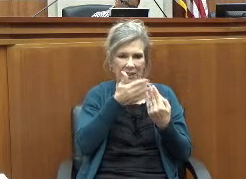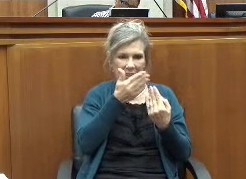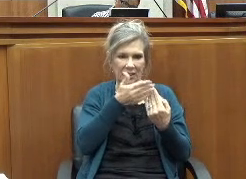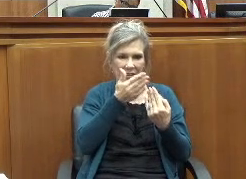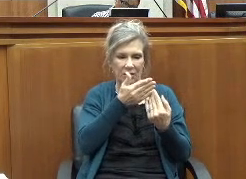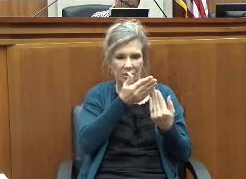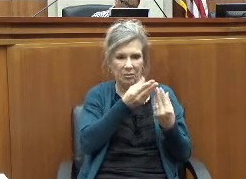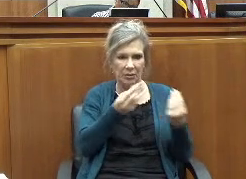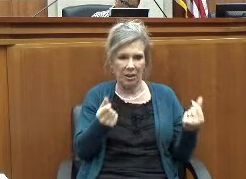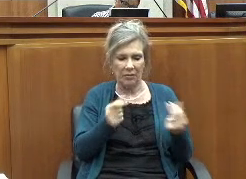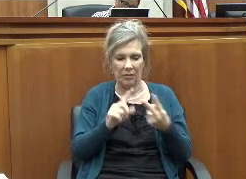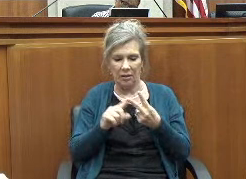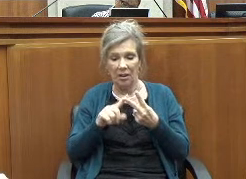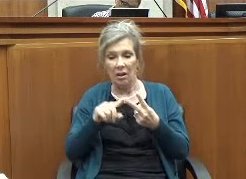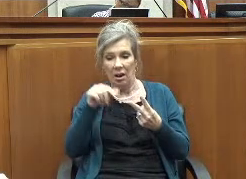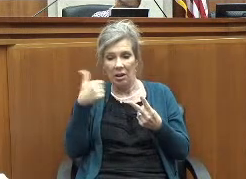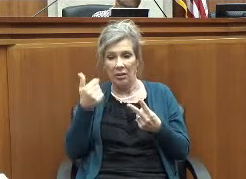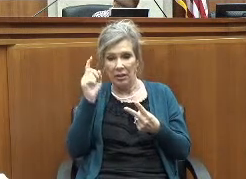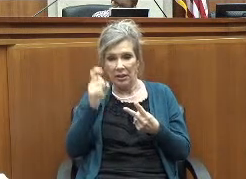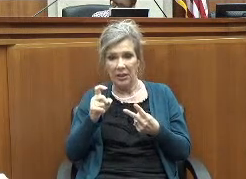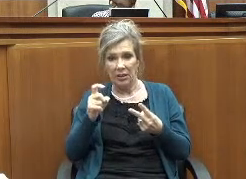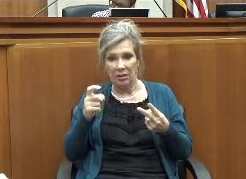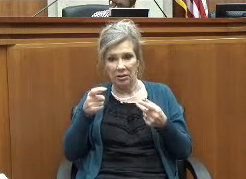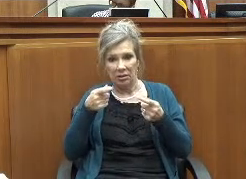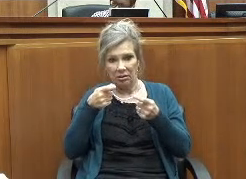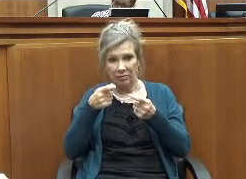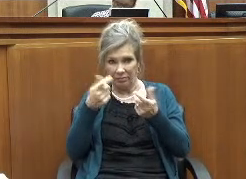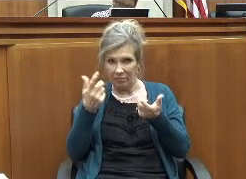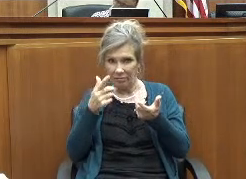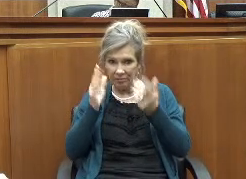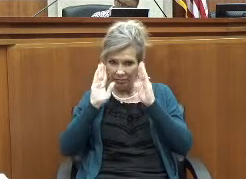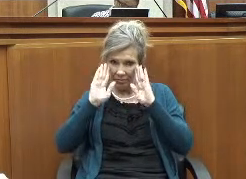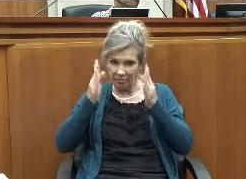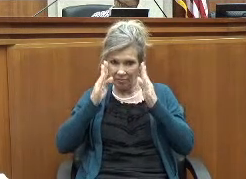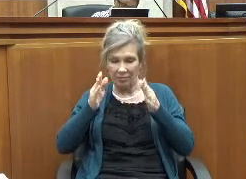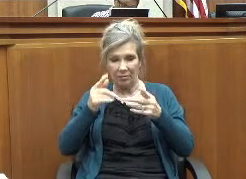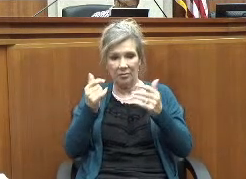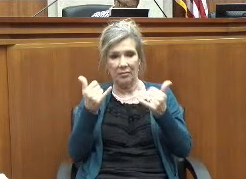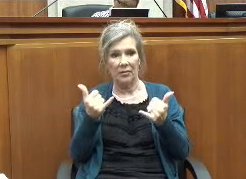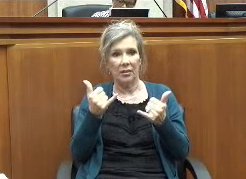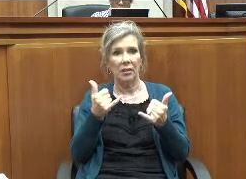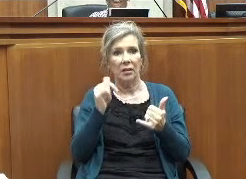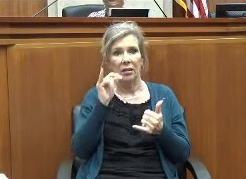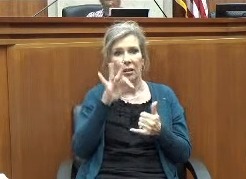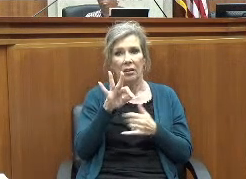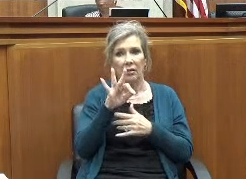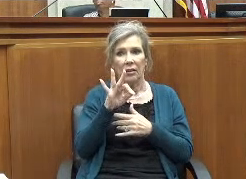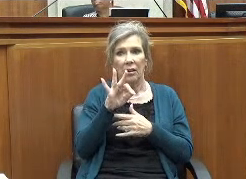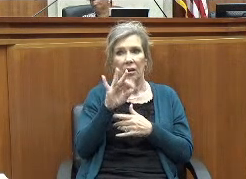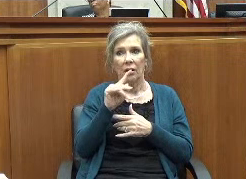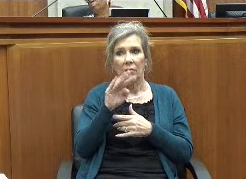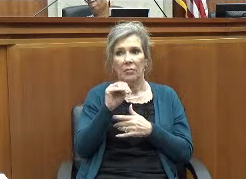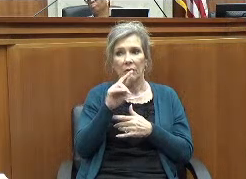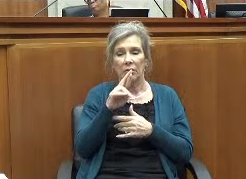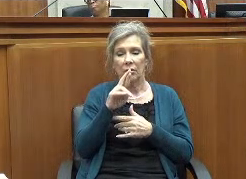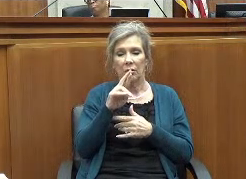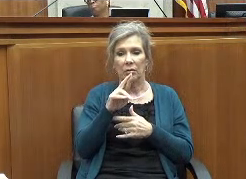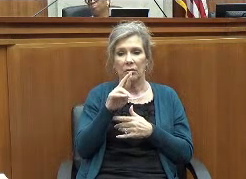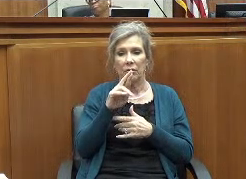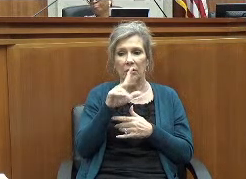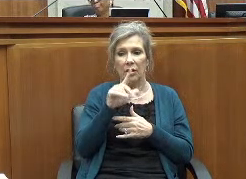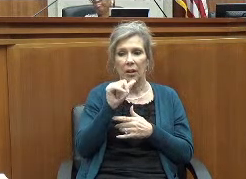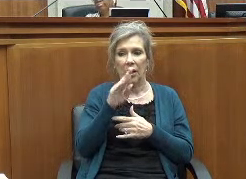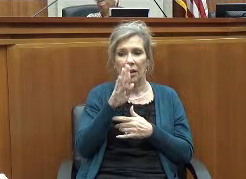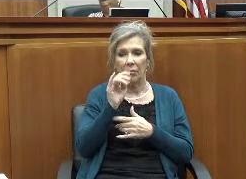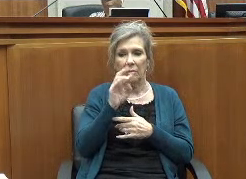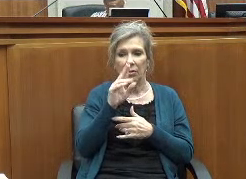really deserves our urgent attention. And so if I could have Mr. Thomas Lampert and Ms. Joan Hunt come to the